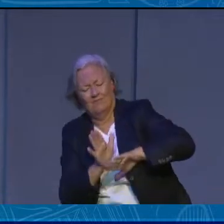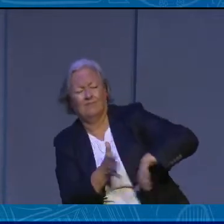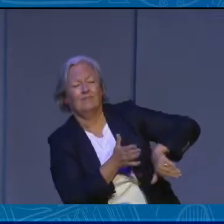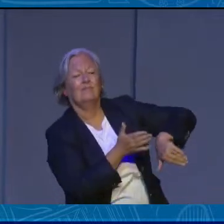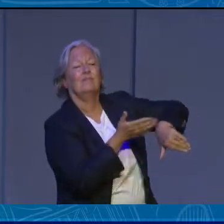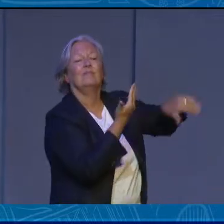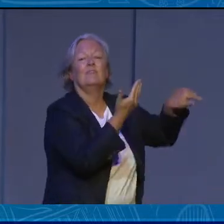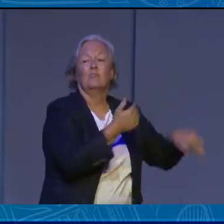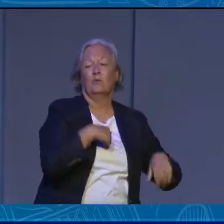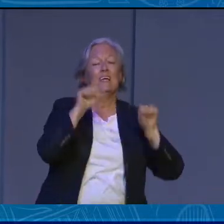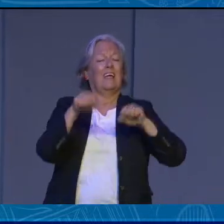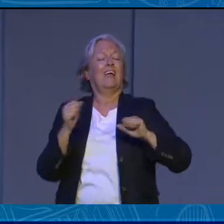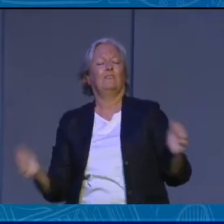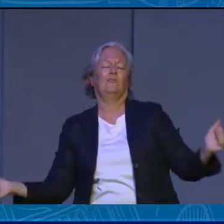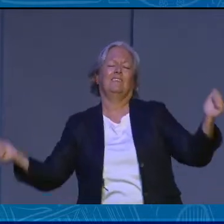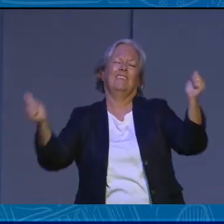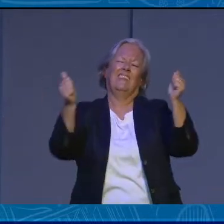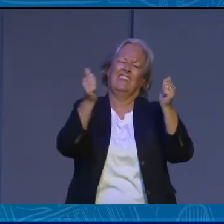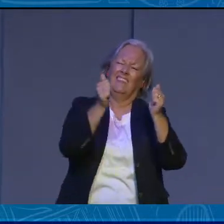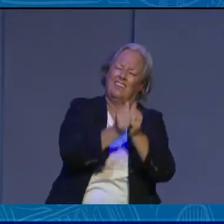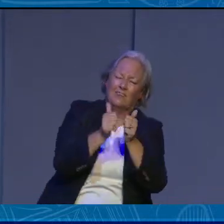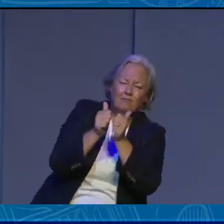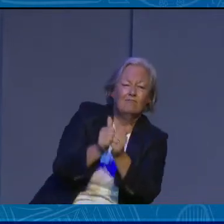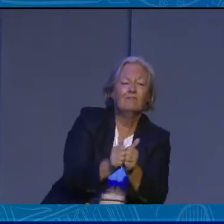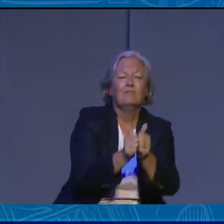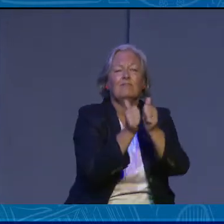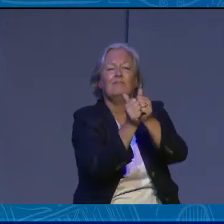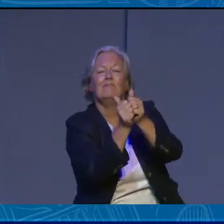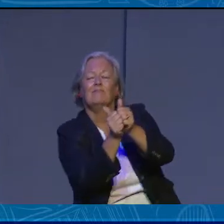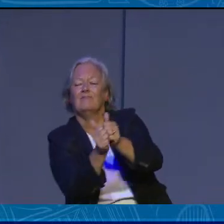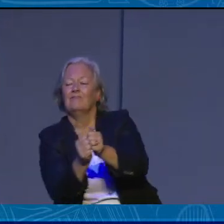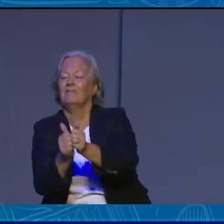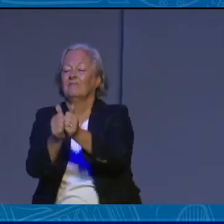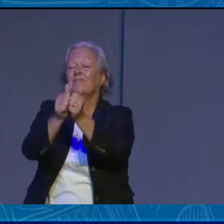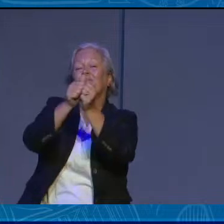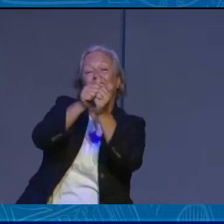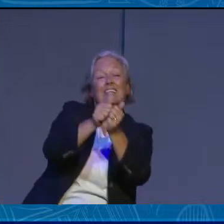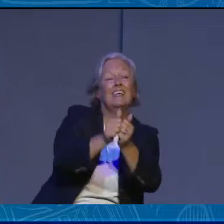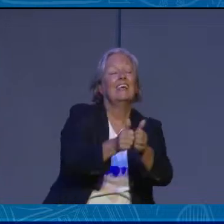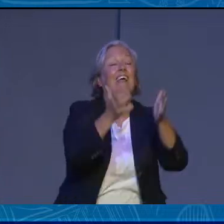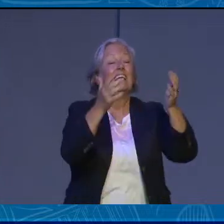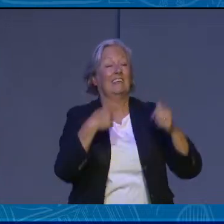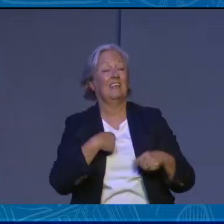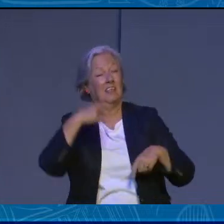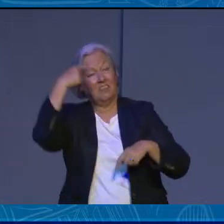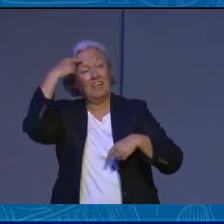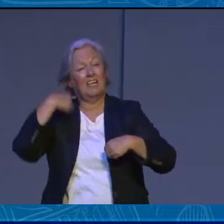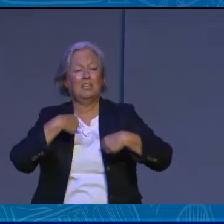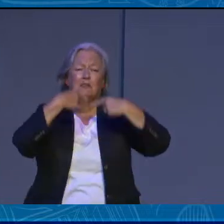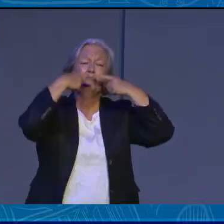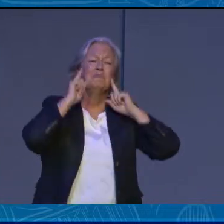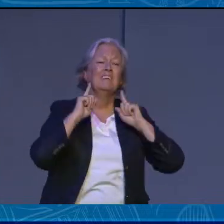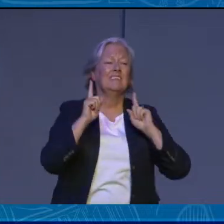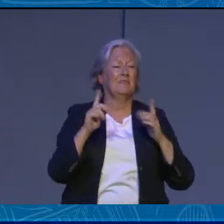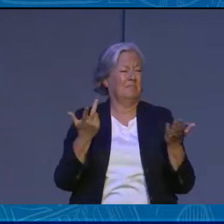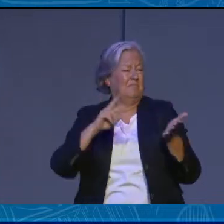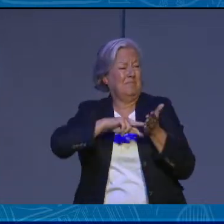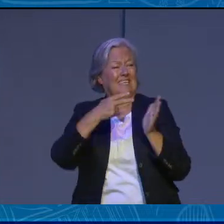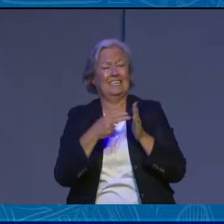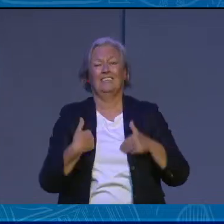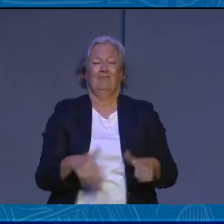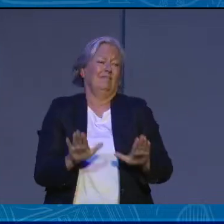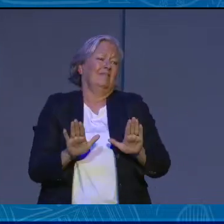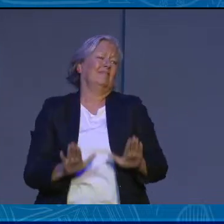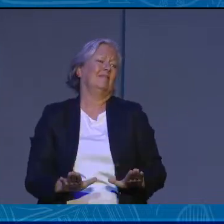to get through that day. Just when you think the road is going nowhere, just when you almost gave up on